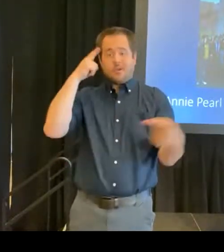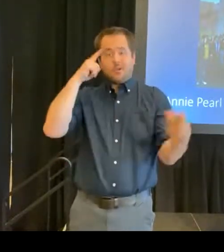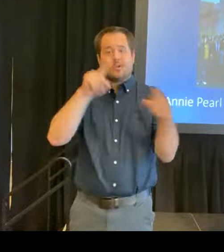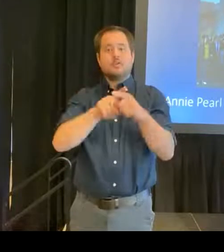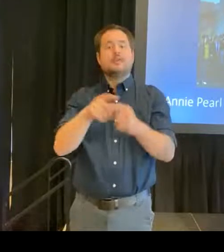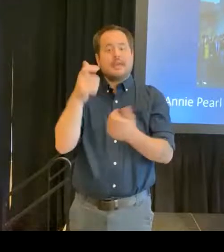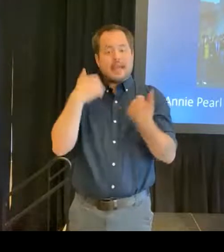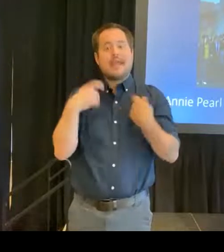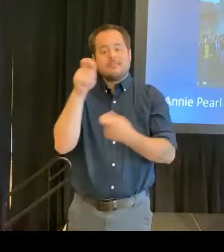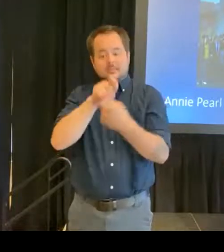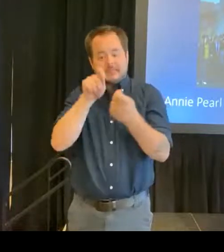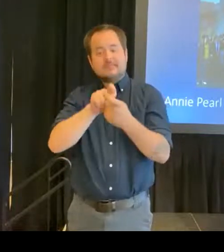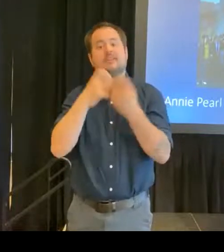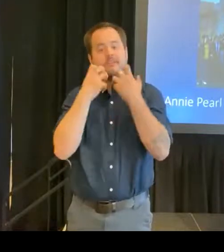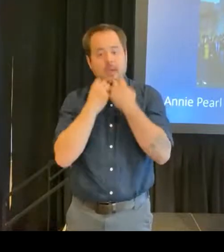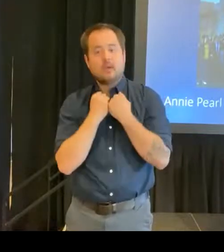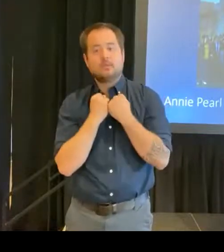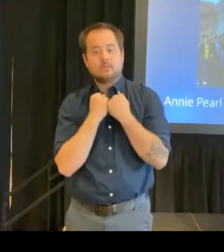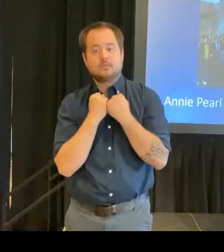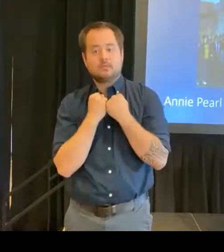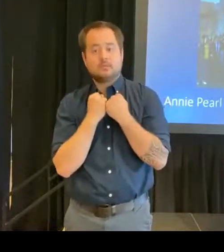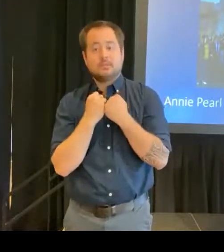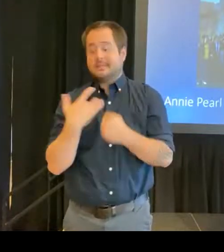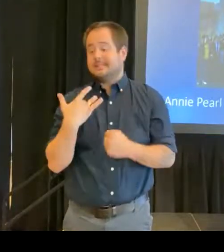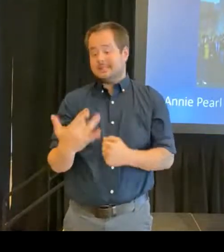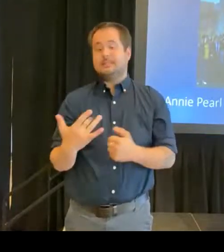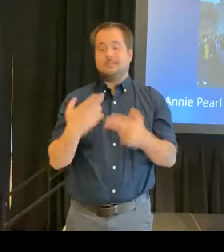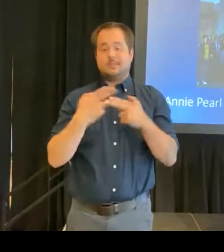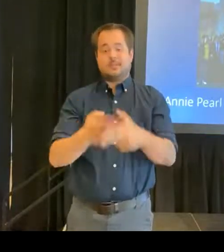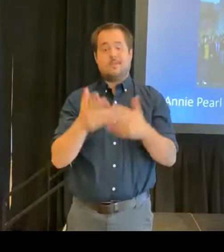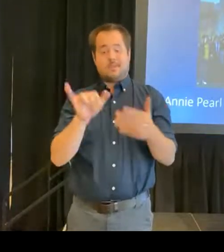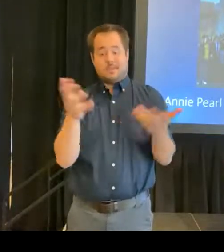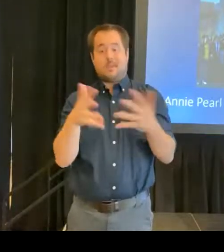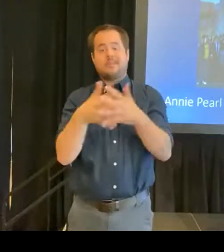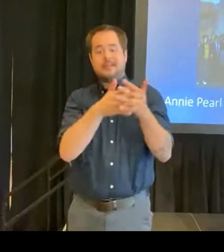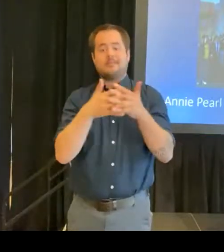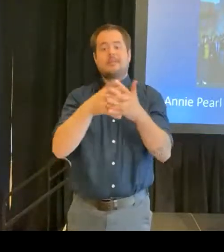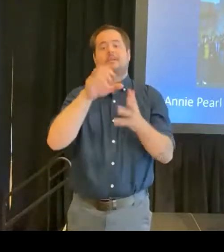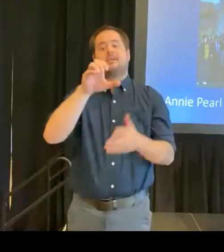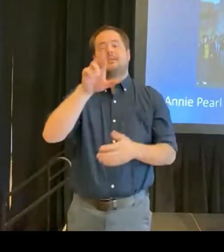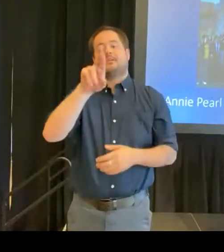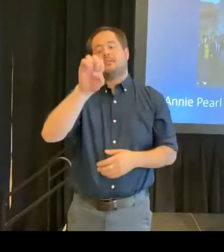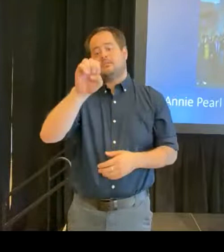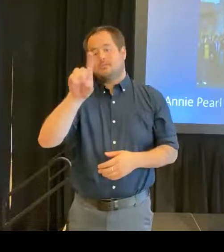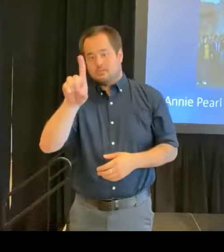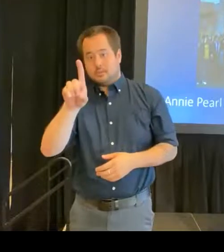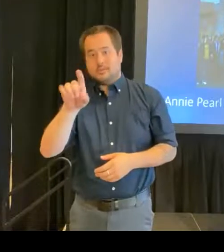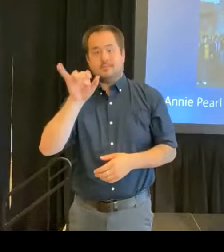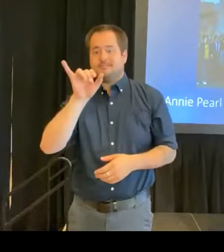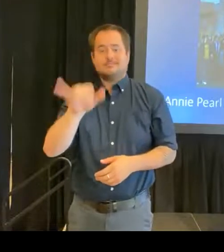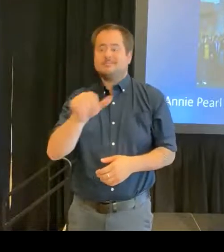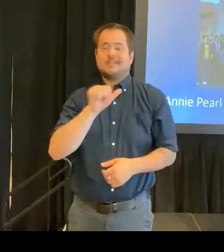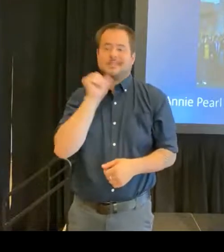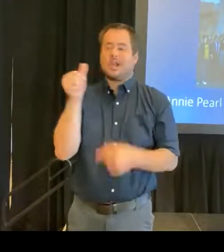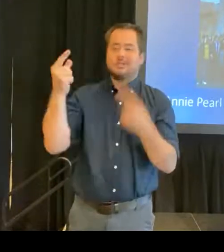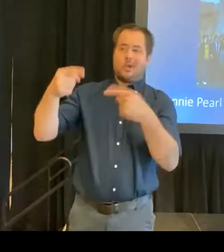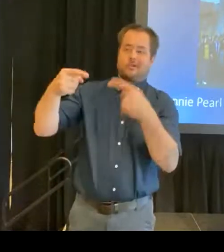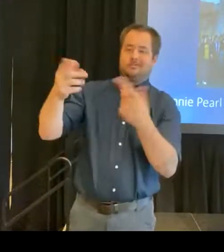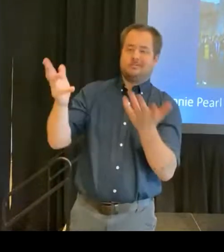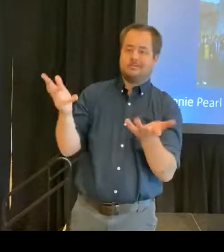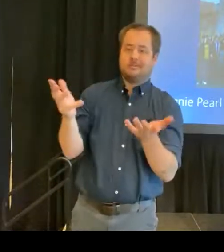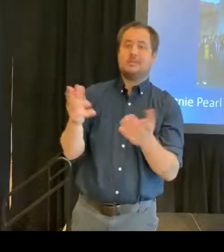value in this country. We usually call that stuff the American creed. Now, the creed isn't controversial. The particulars